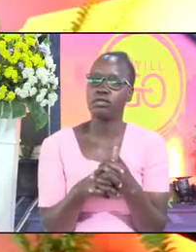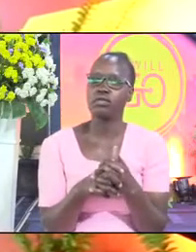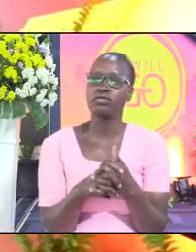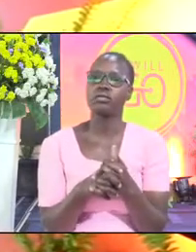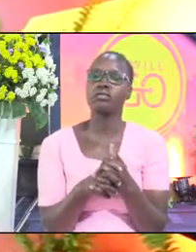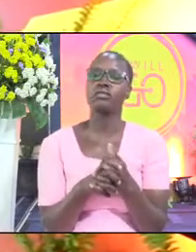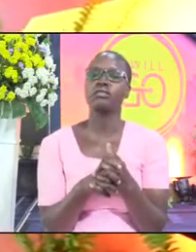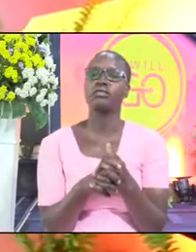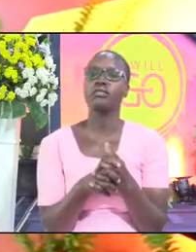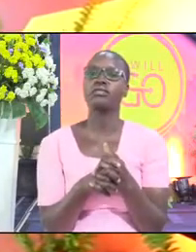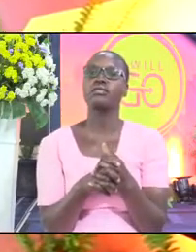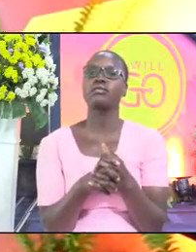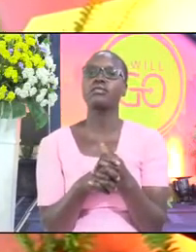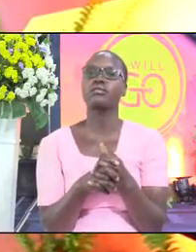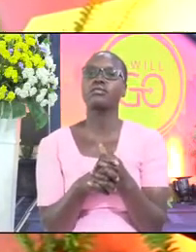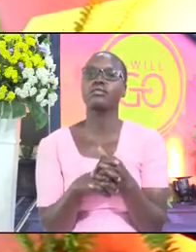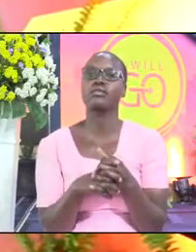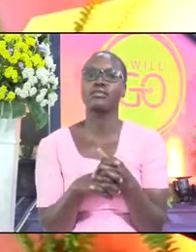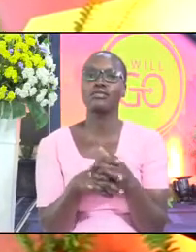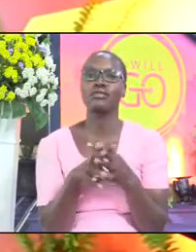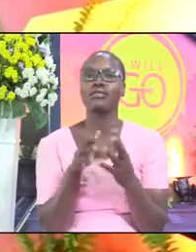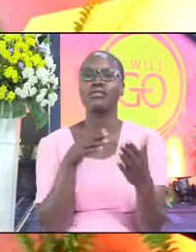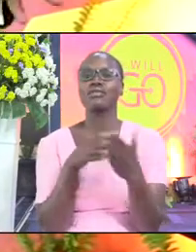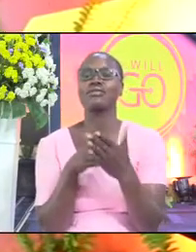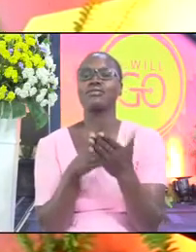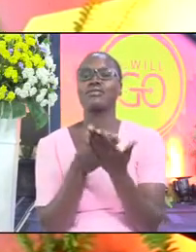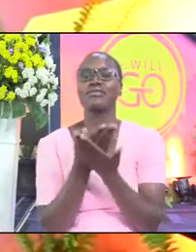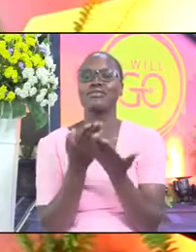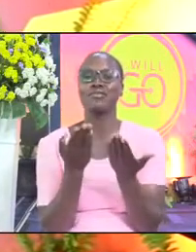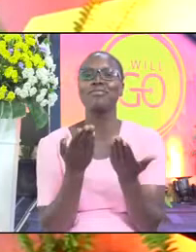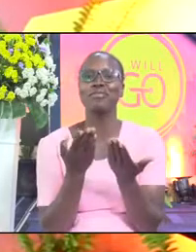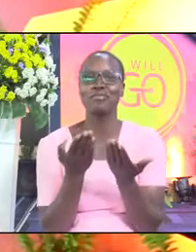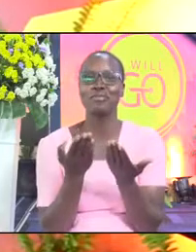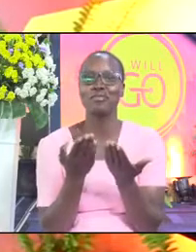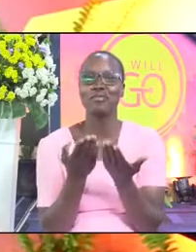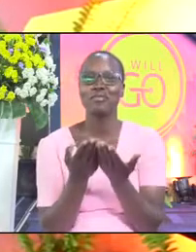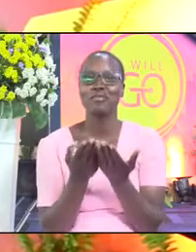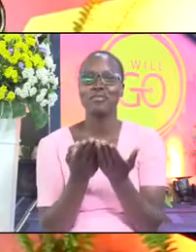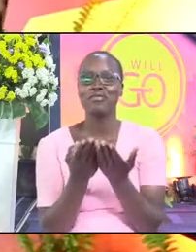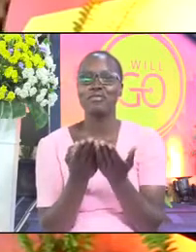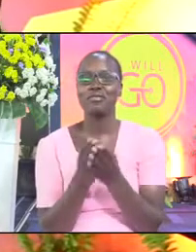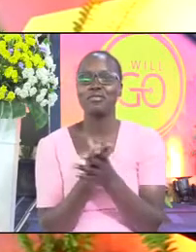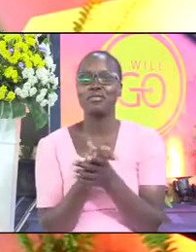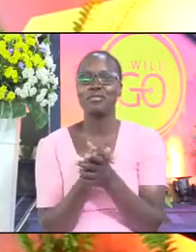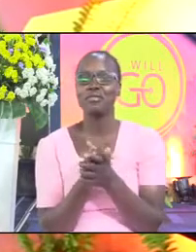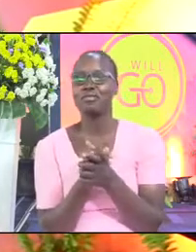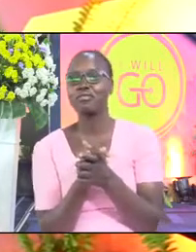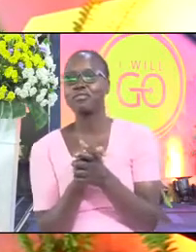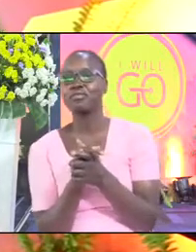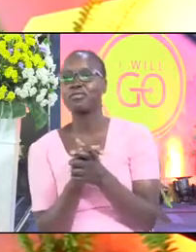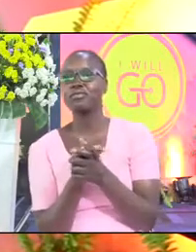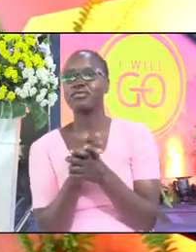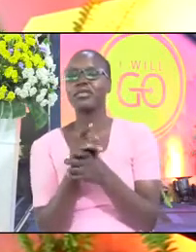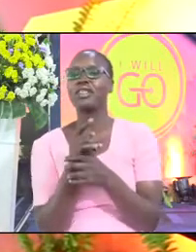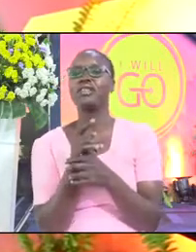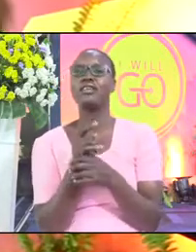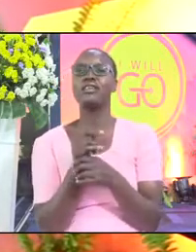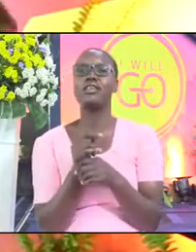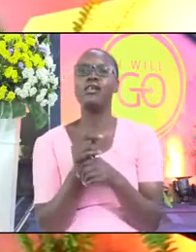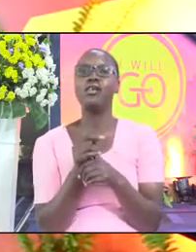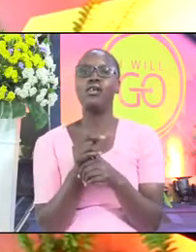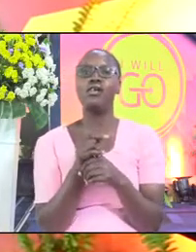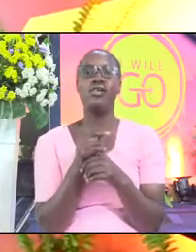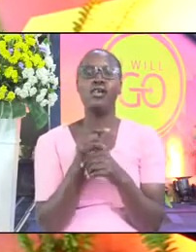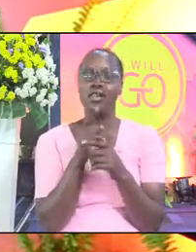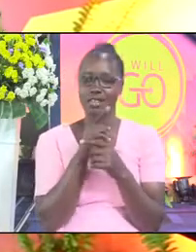Solitary. Come, just step out your seat and come. Young man, young woman, older person. Come. I want to pray with you and